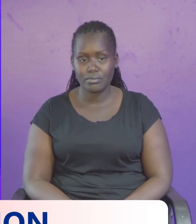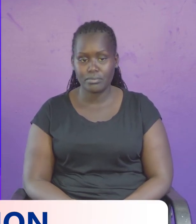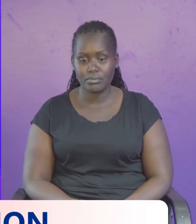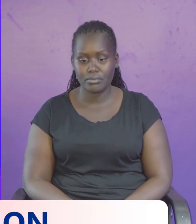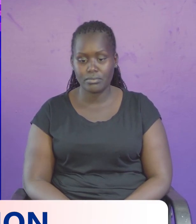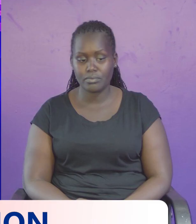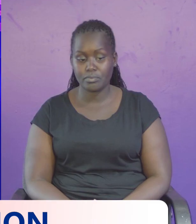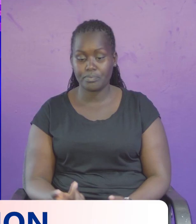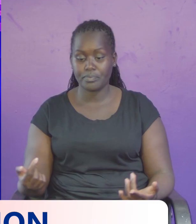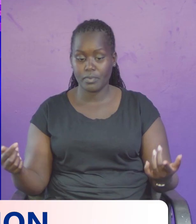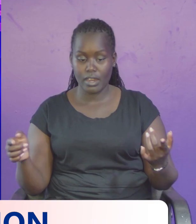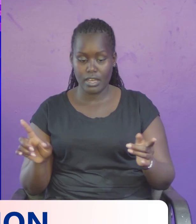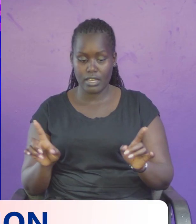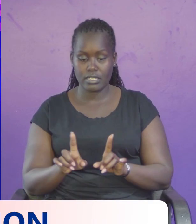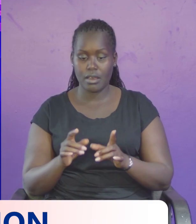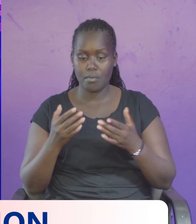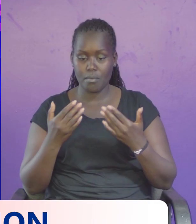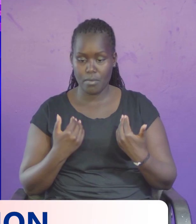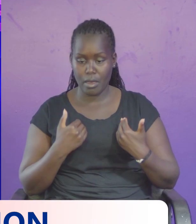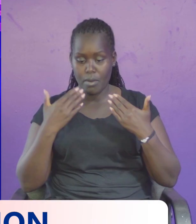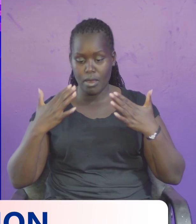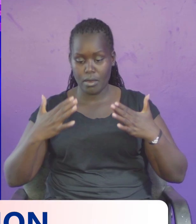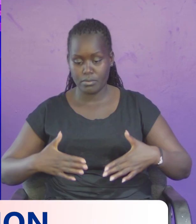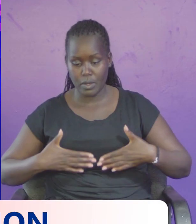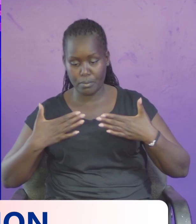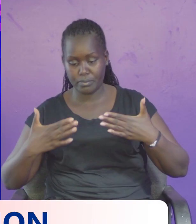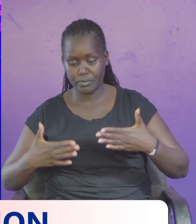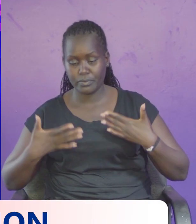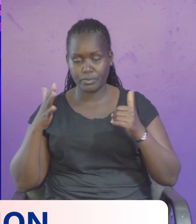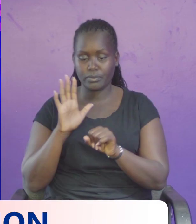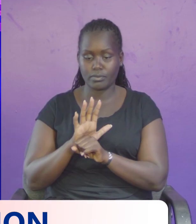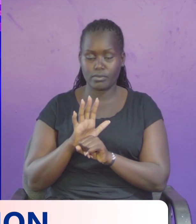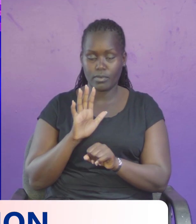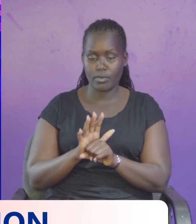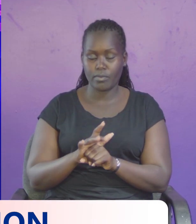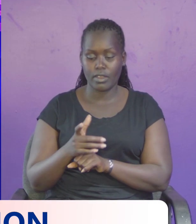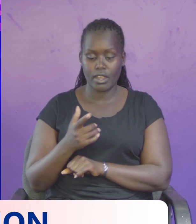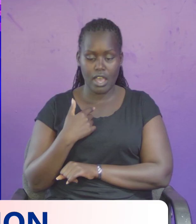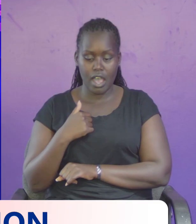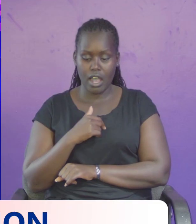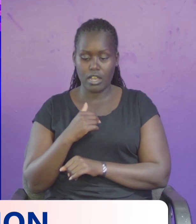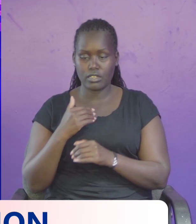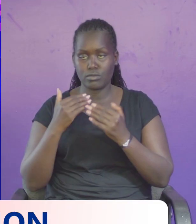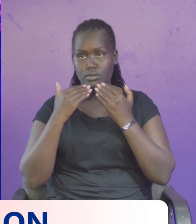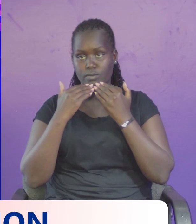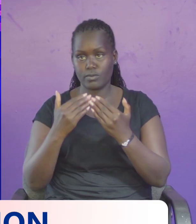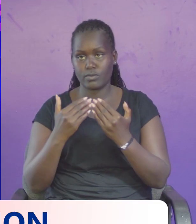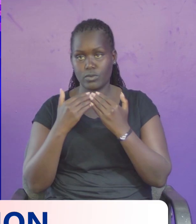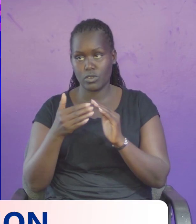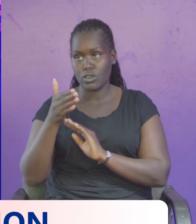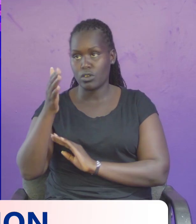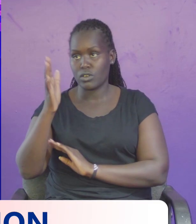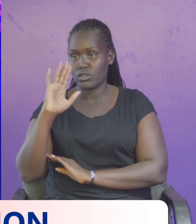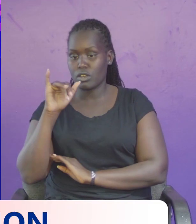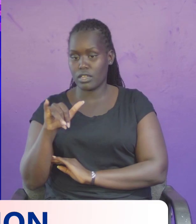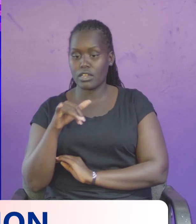Oh, hata mimi mwenyewe. Yes. Nina furaha mingi sana. We are very, very grateful to God. Those are our